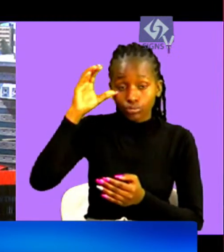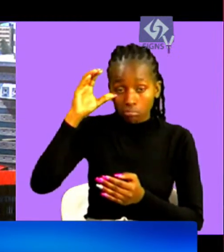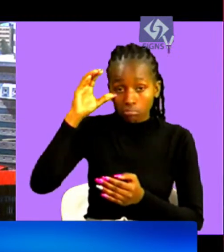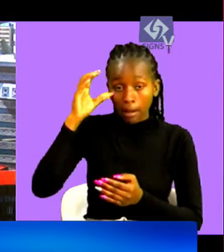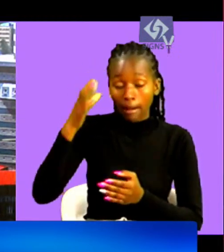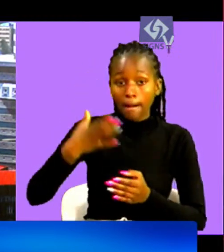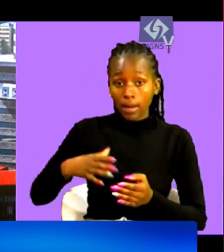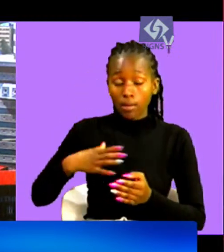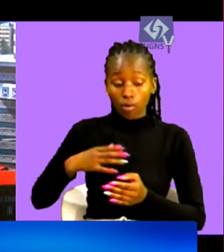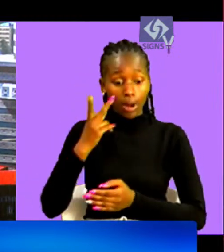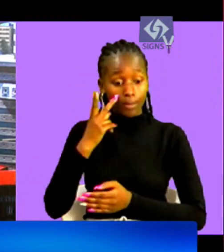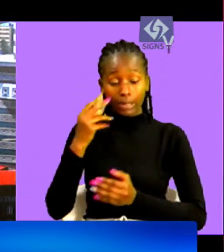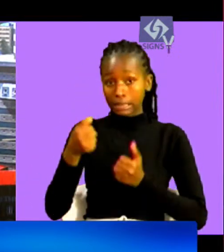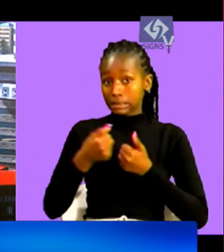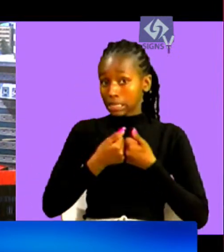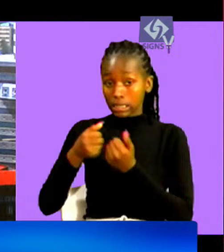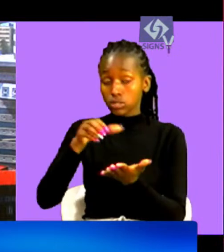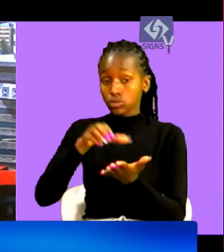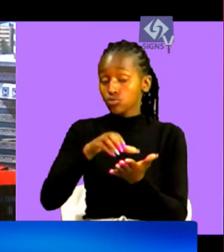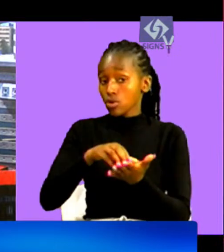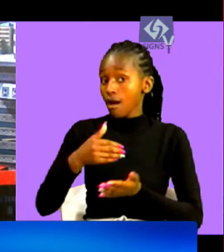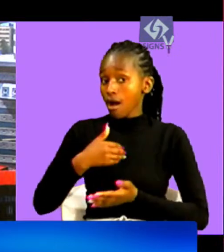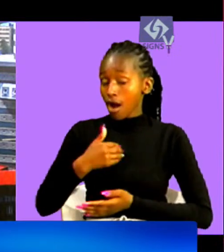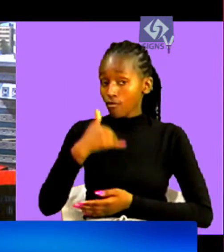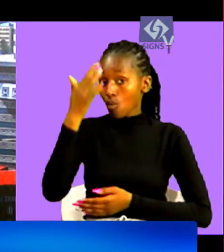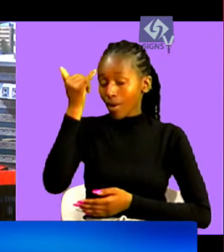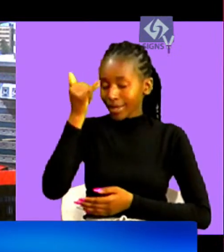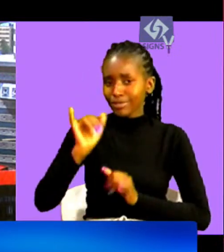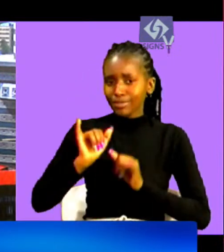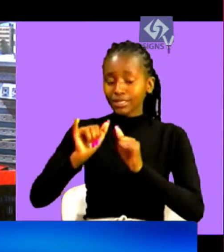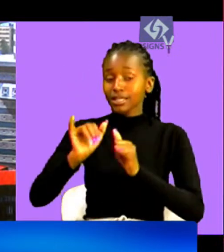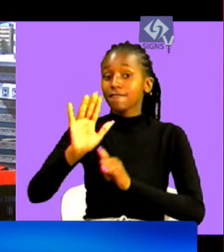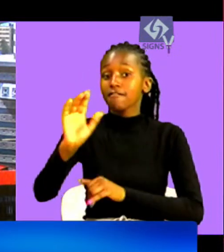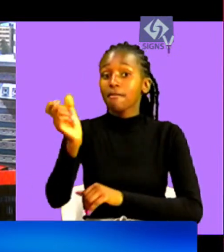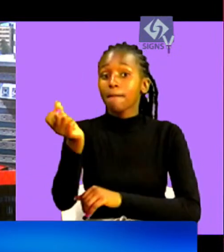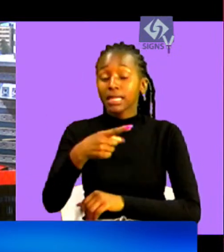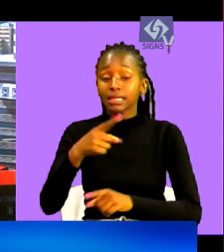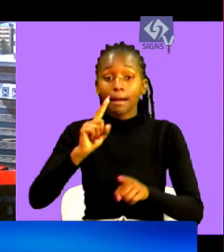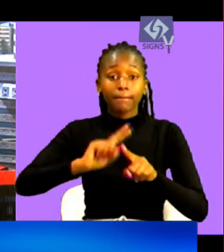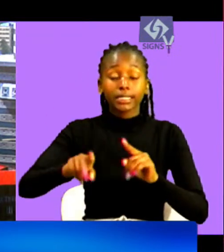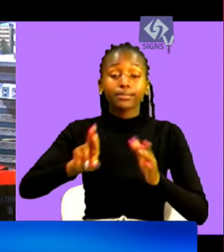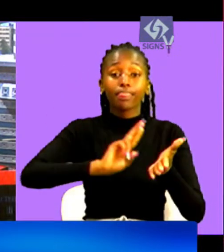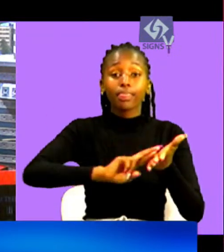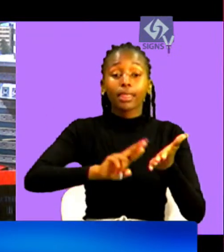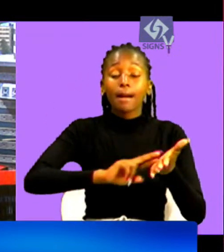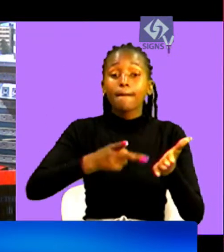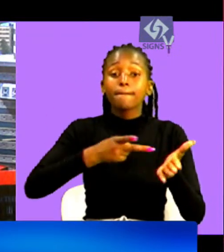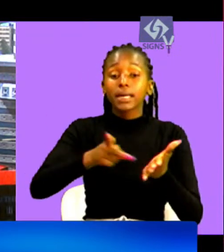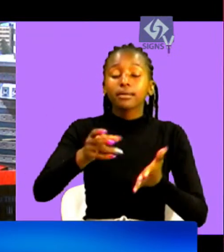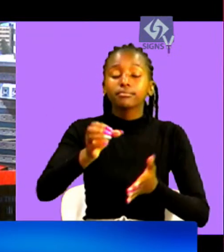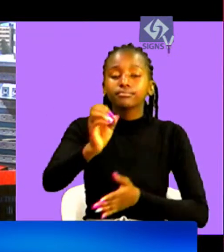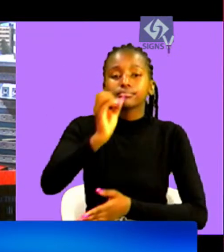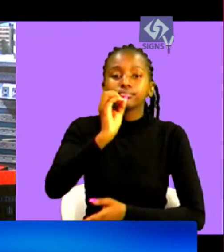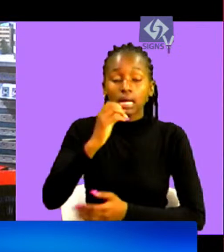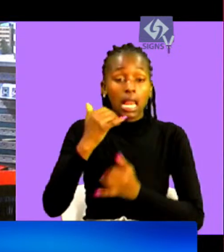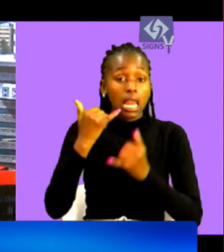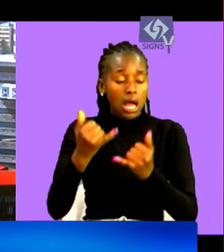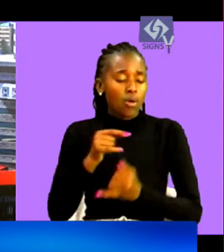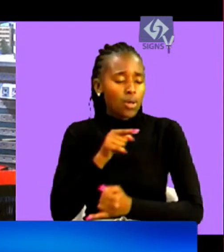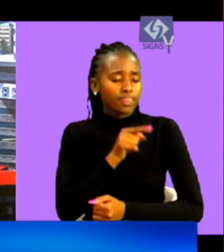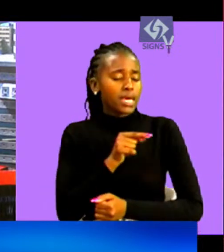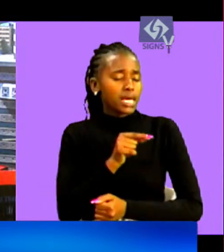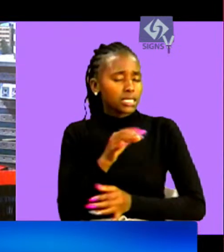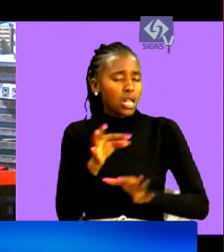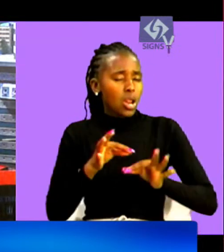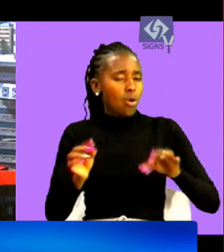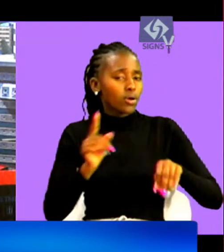situation, enduring a prolonged period of 5 months without receiving their salaries. This extended delay